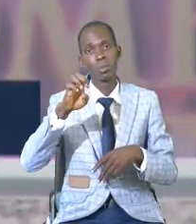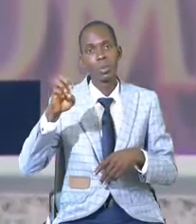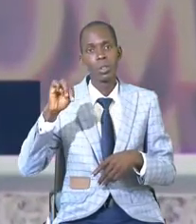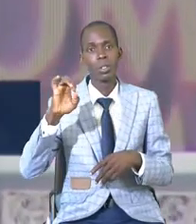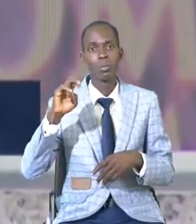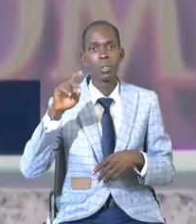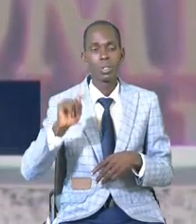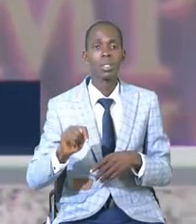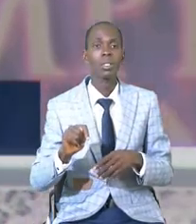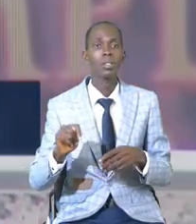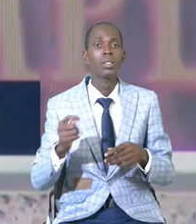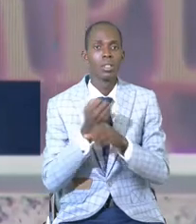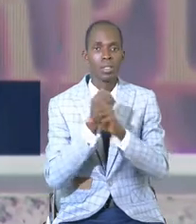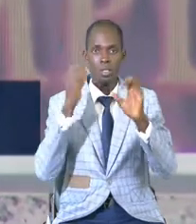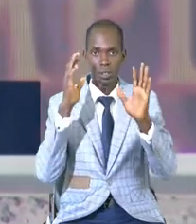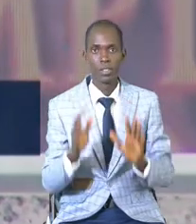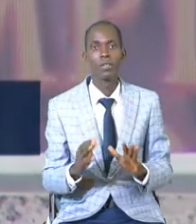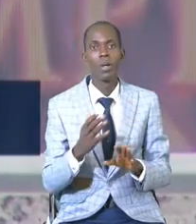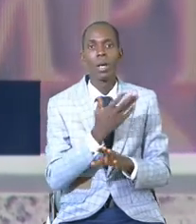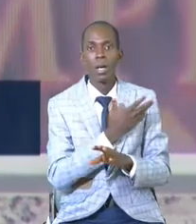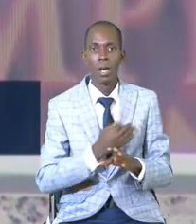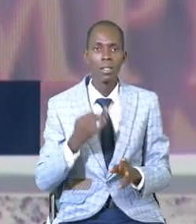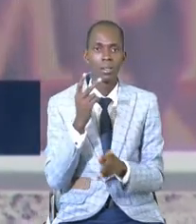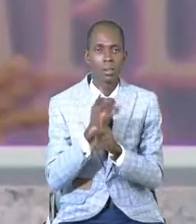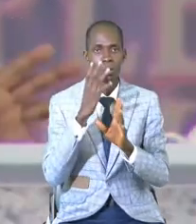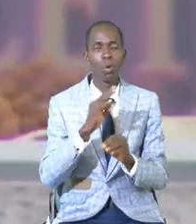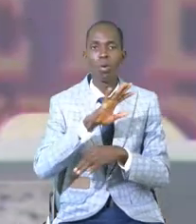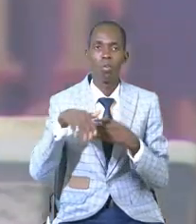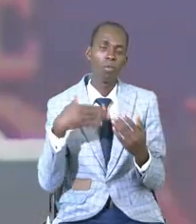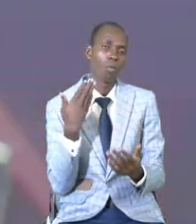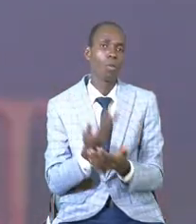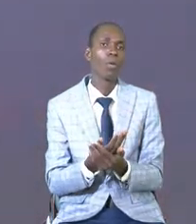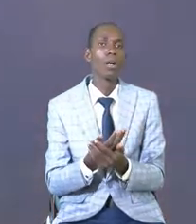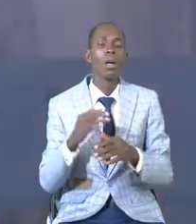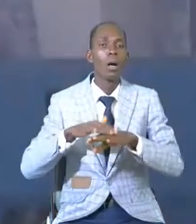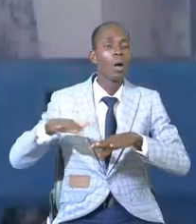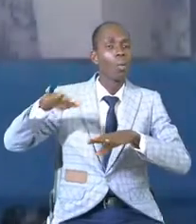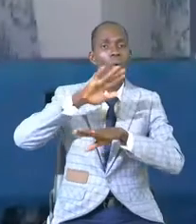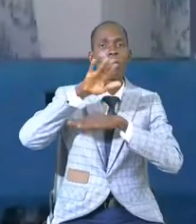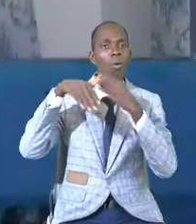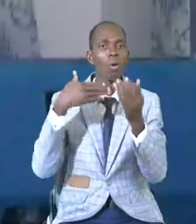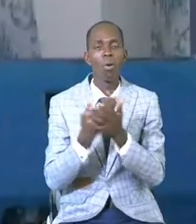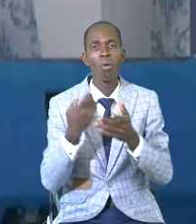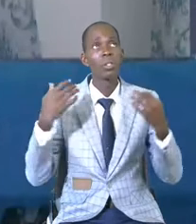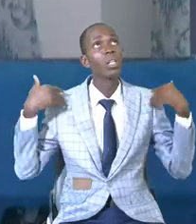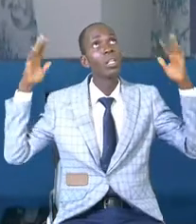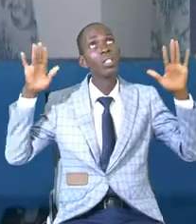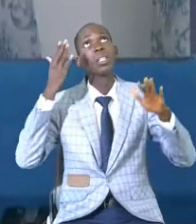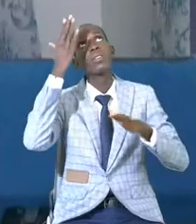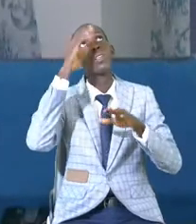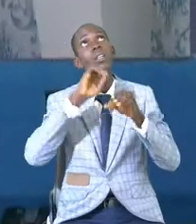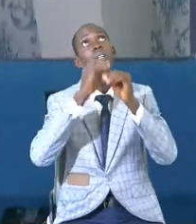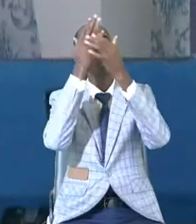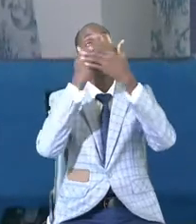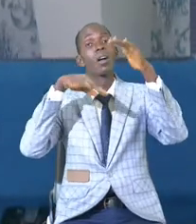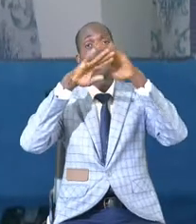This is the Savior, preeminent above all, above all the angels of heaven. That's